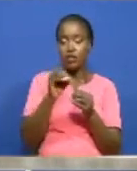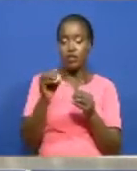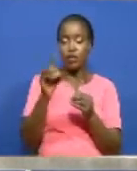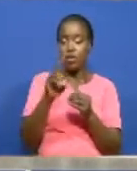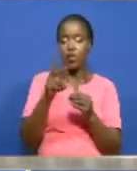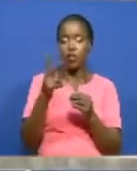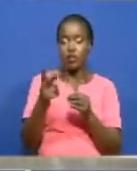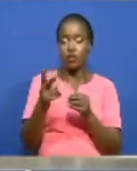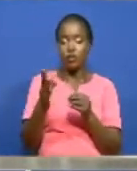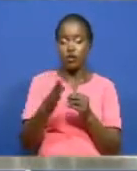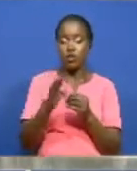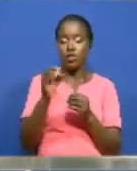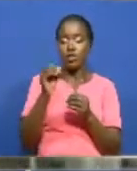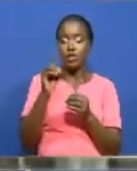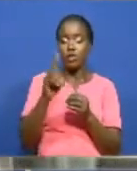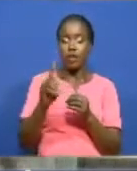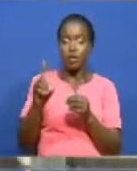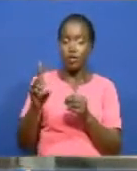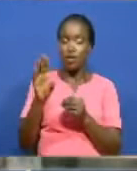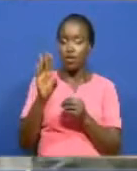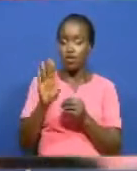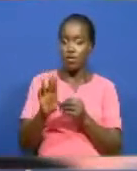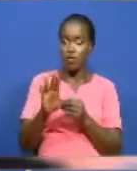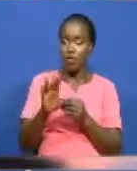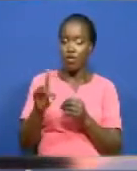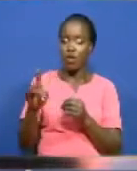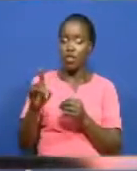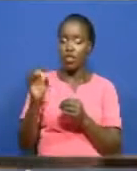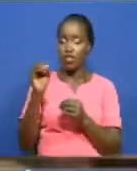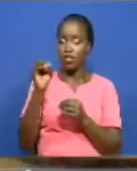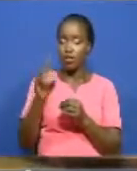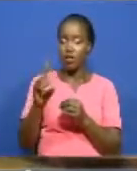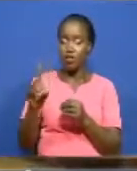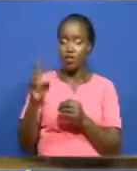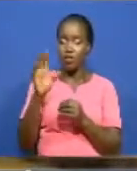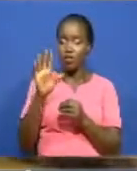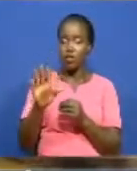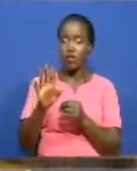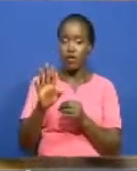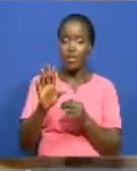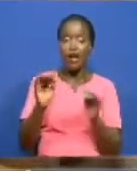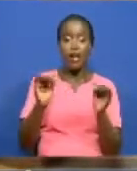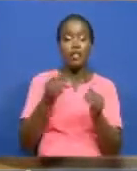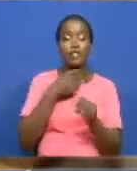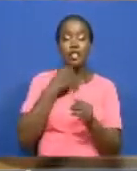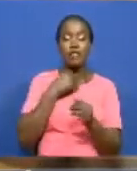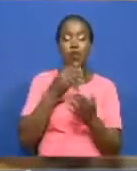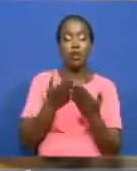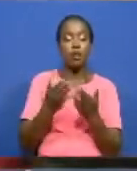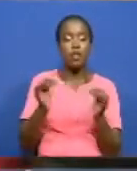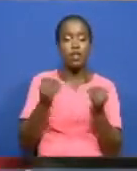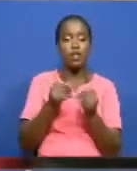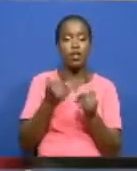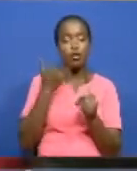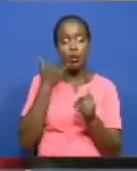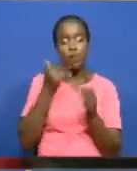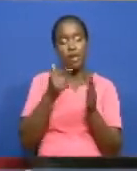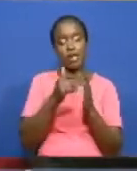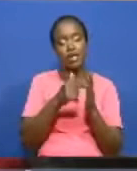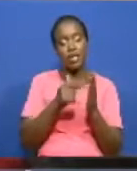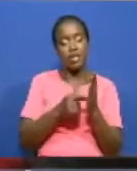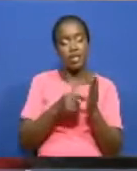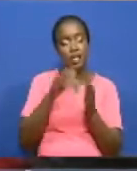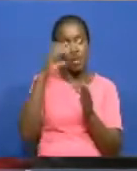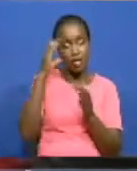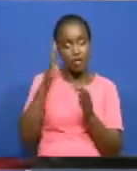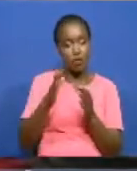0113, 0114 and 0115, as demand for new lines increases, driven by new mobile data customers. The